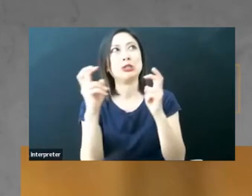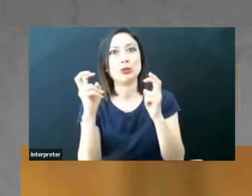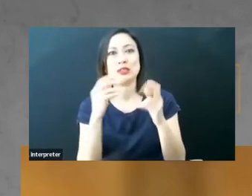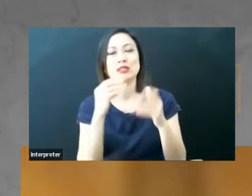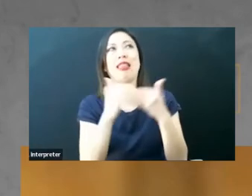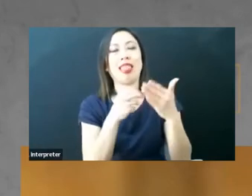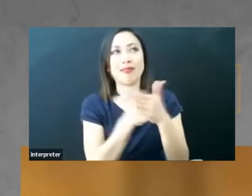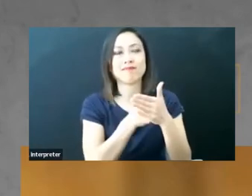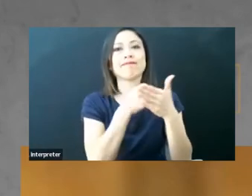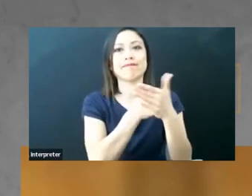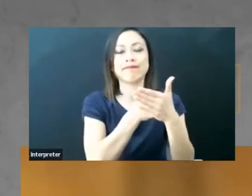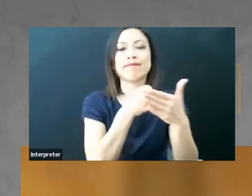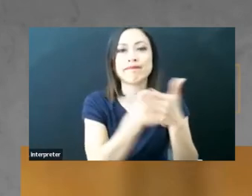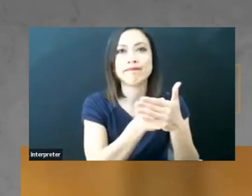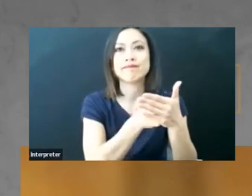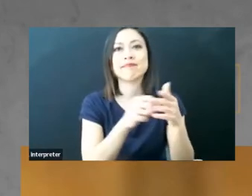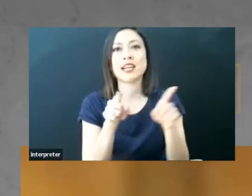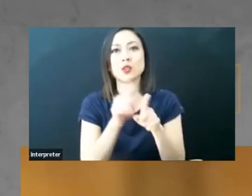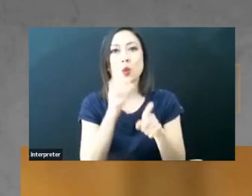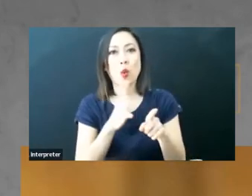problems being a woman in finance.